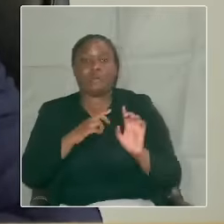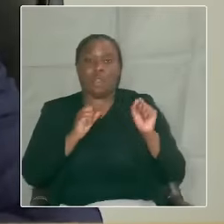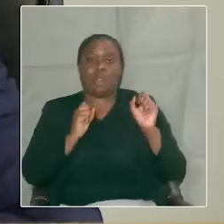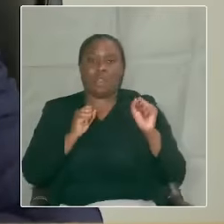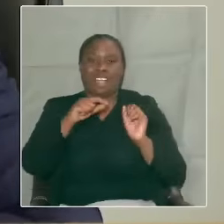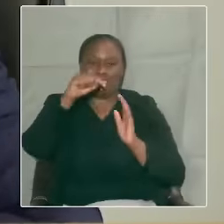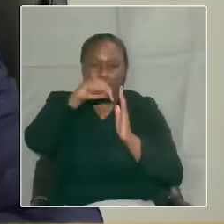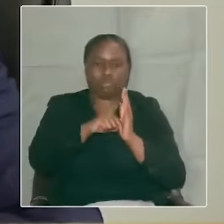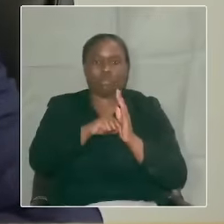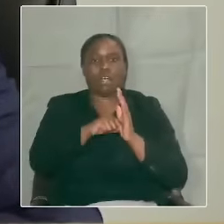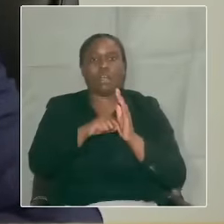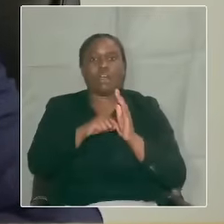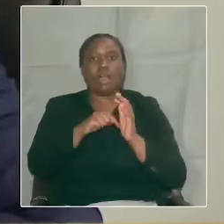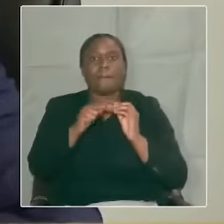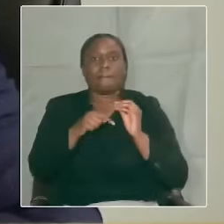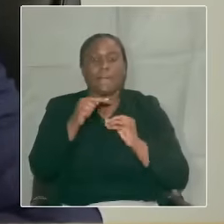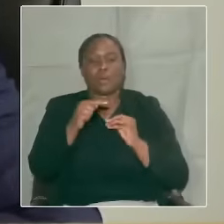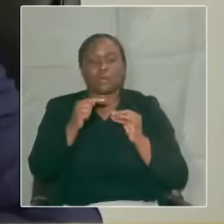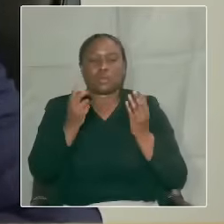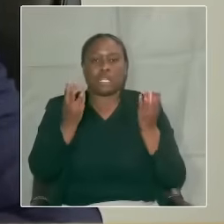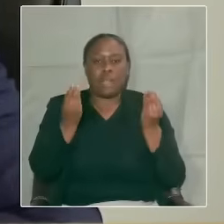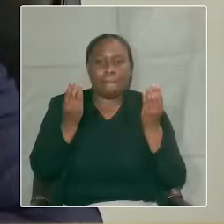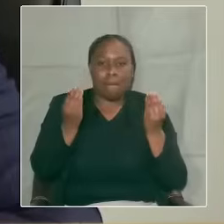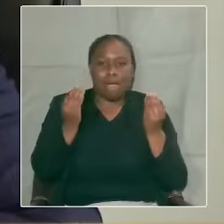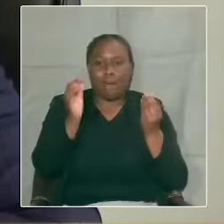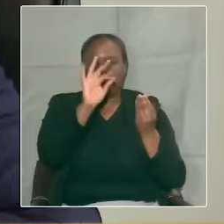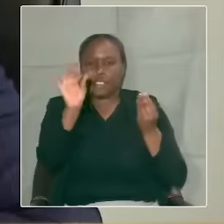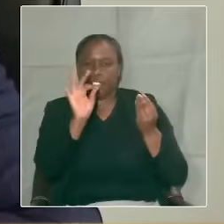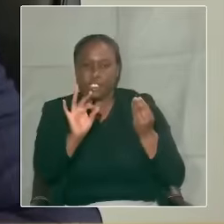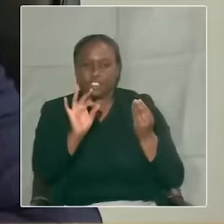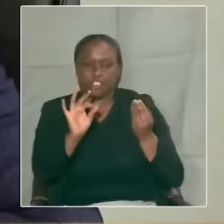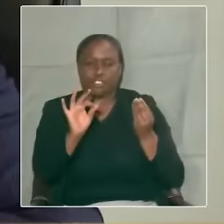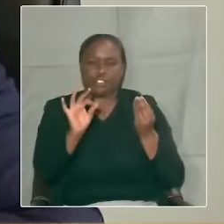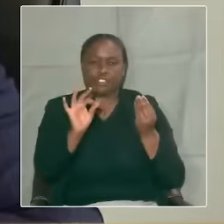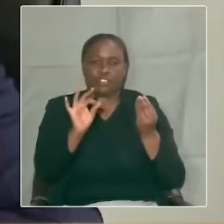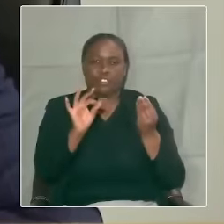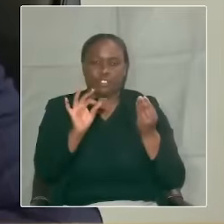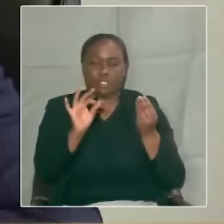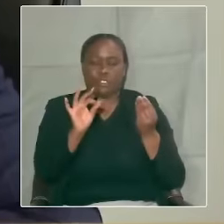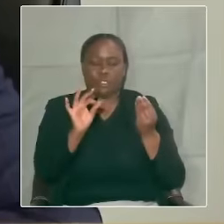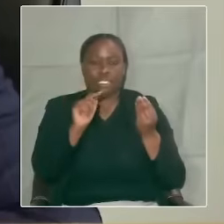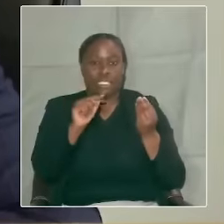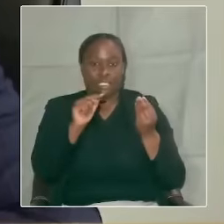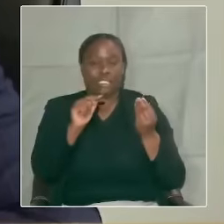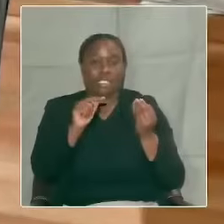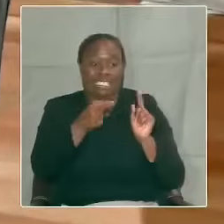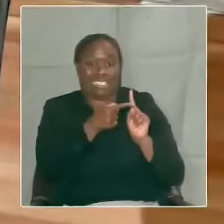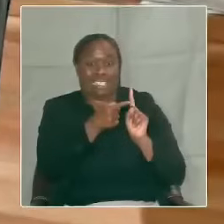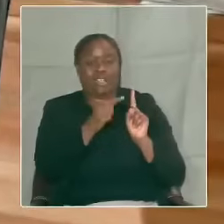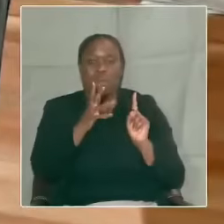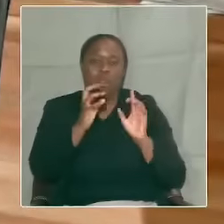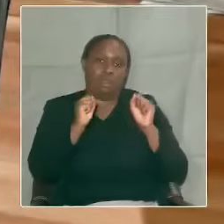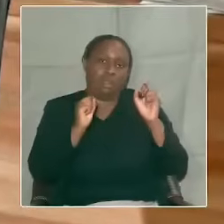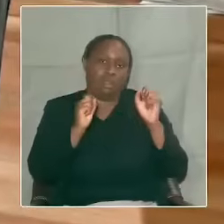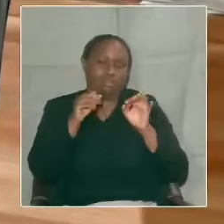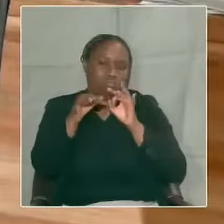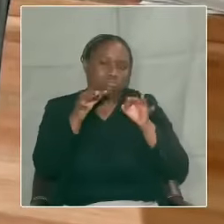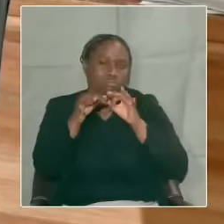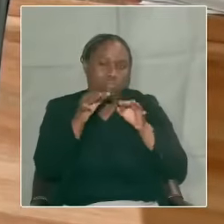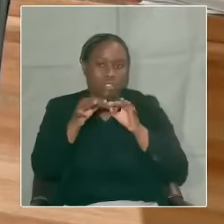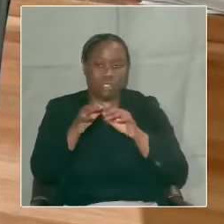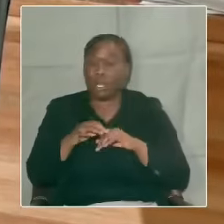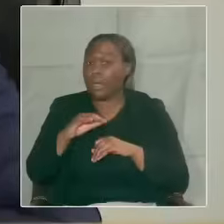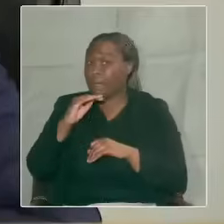That's correct, Commissioner. He will deal with the details of that. And he will provide